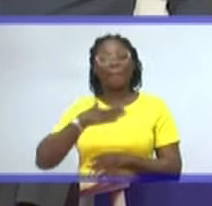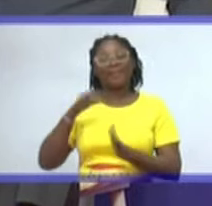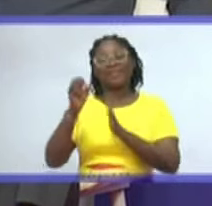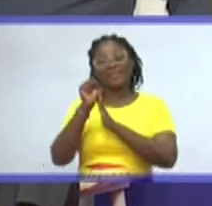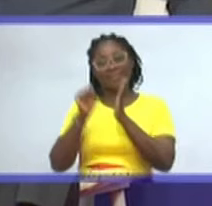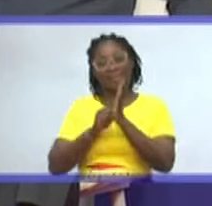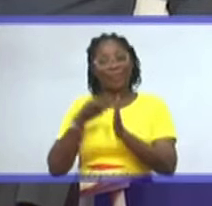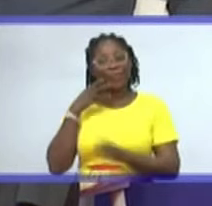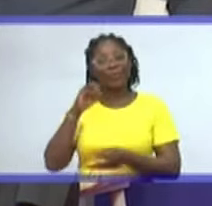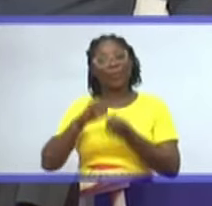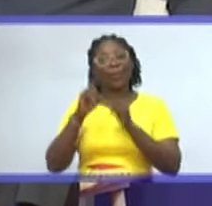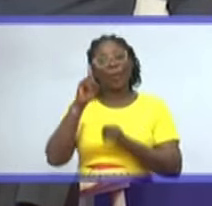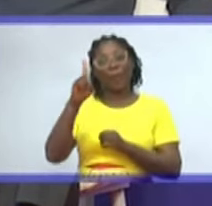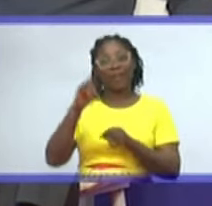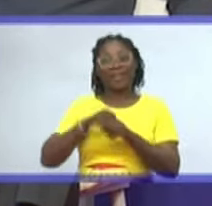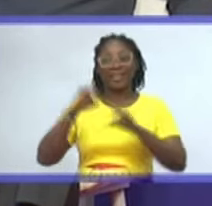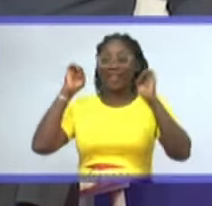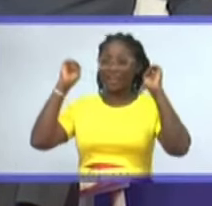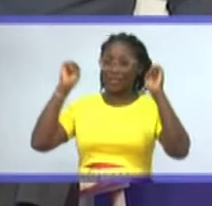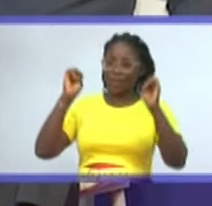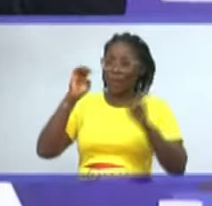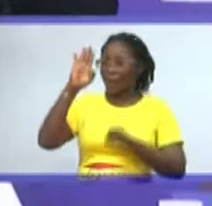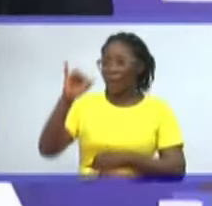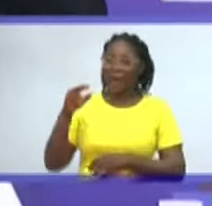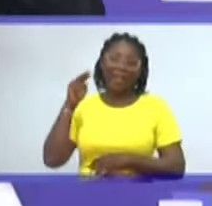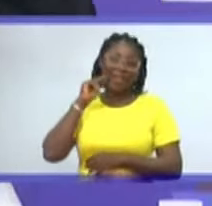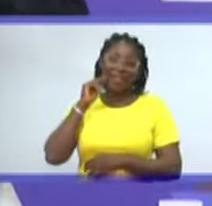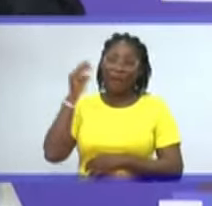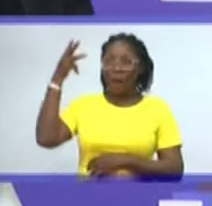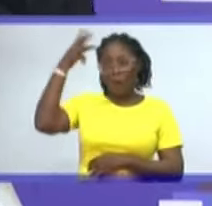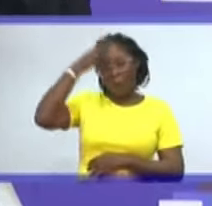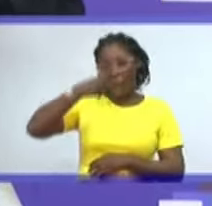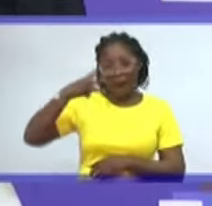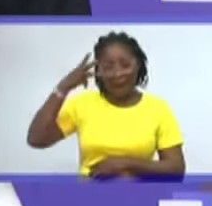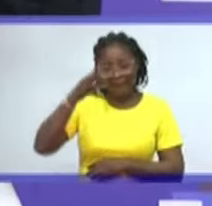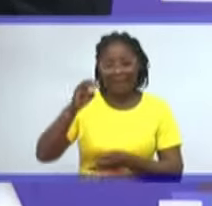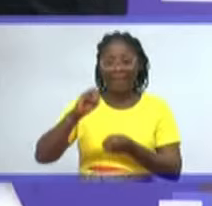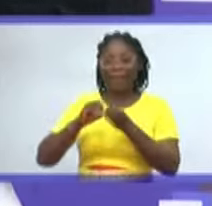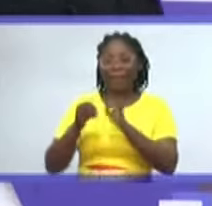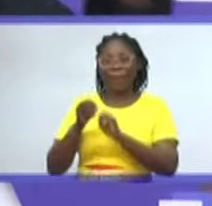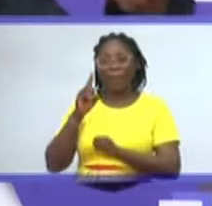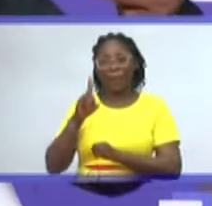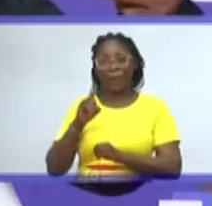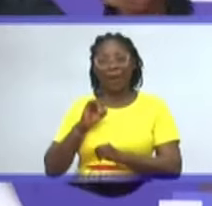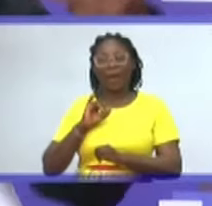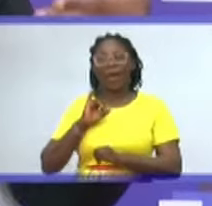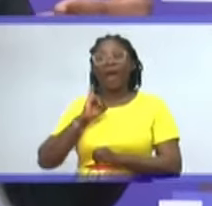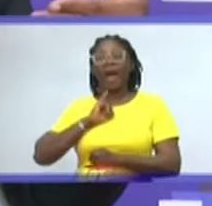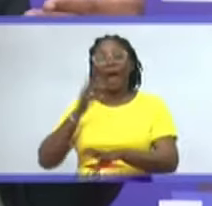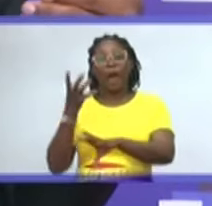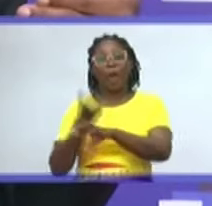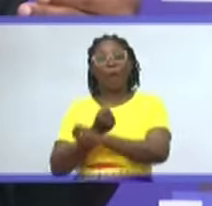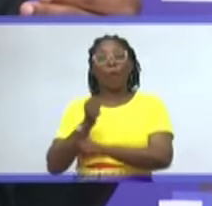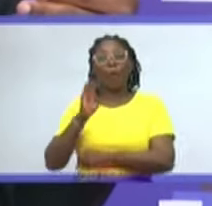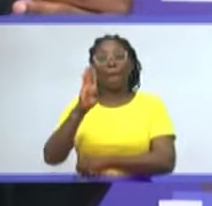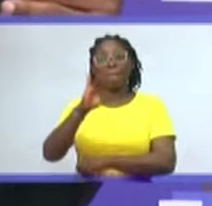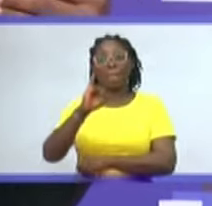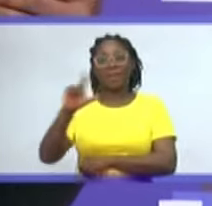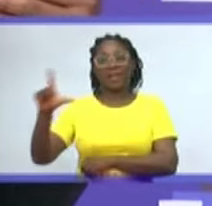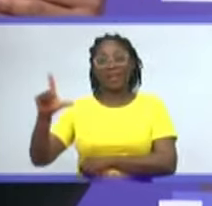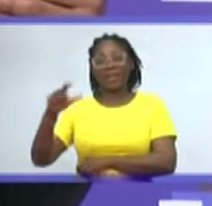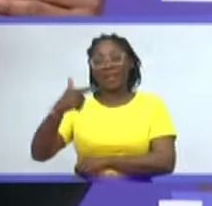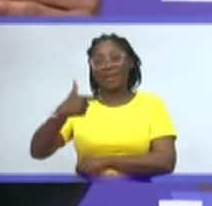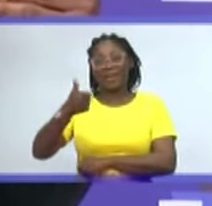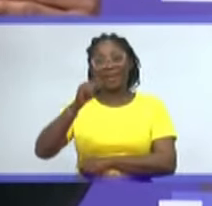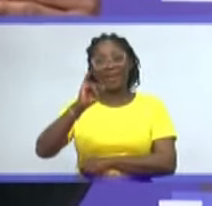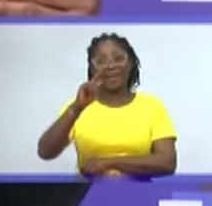By Nigeria and WAEC, I was number one. I won Bill Gates Prize in health. This is, again,